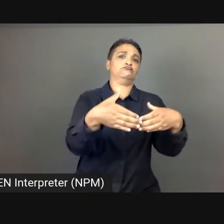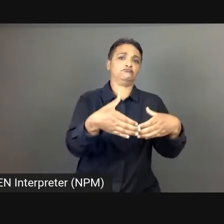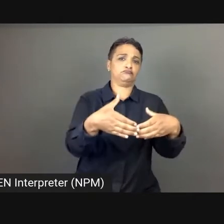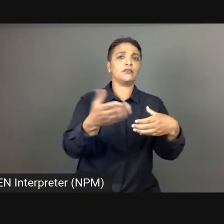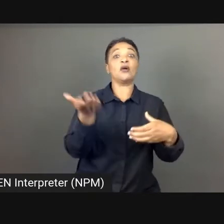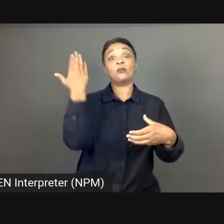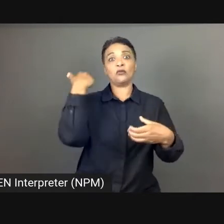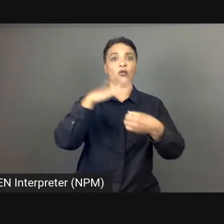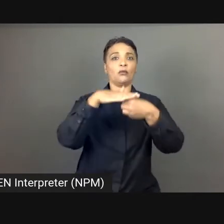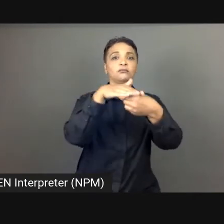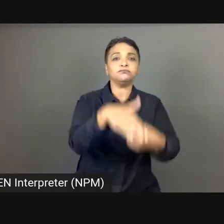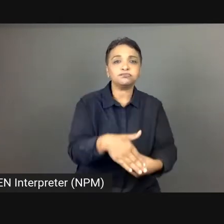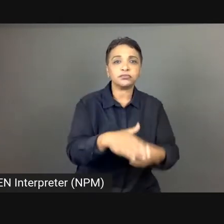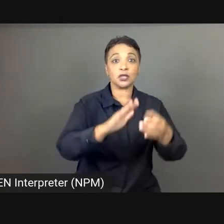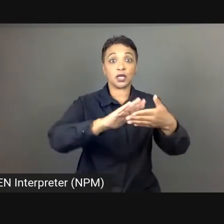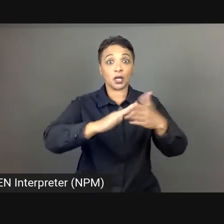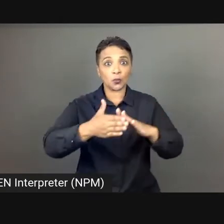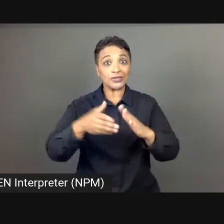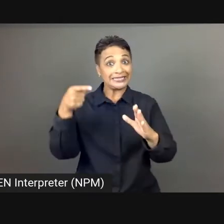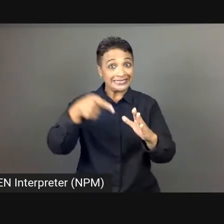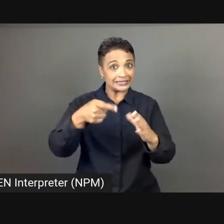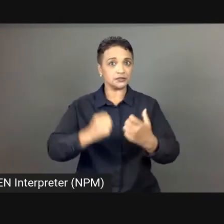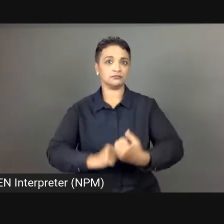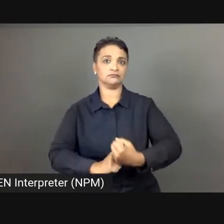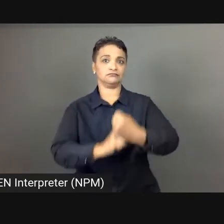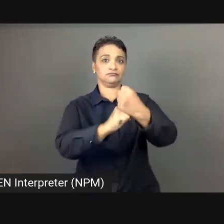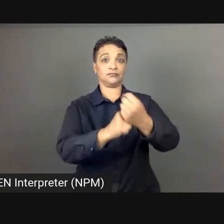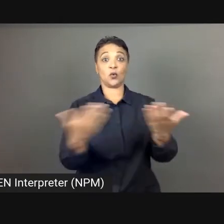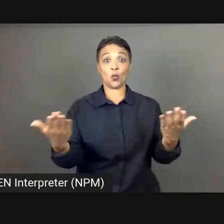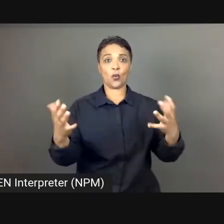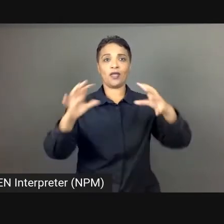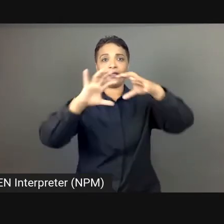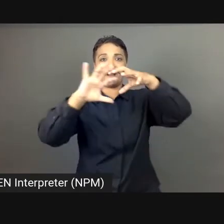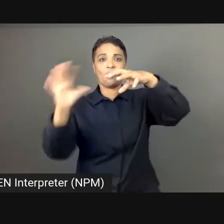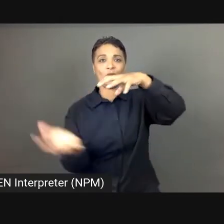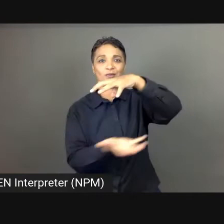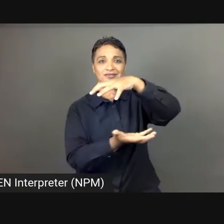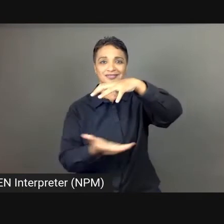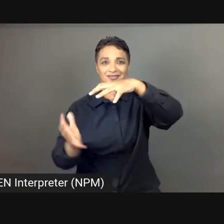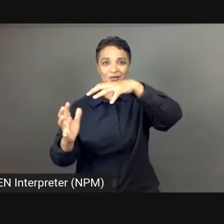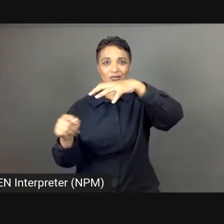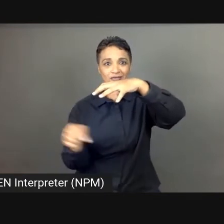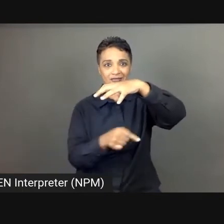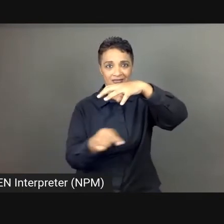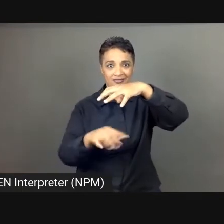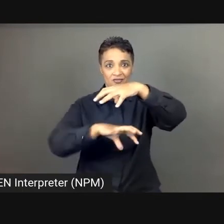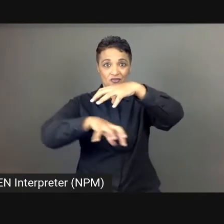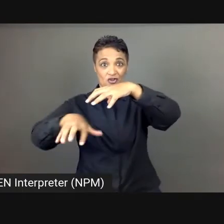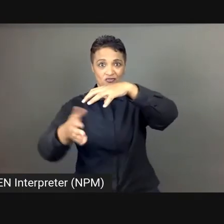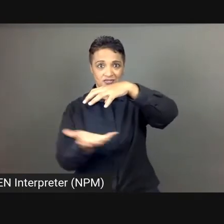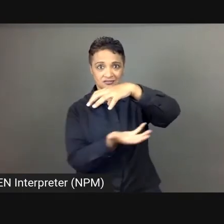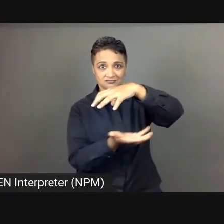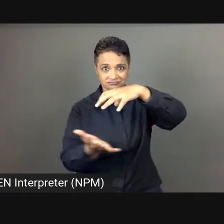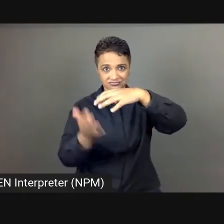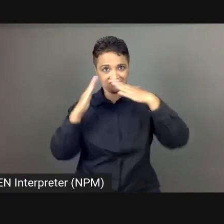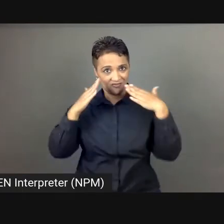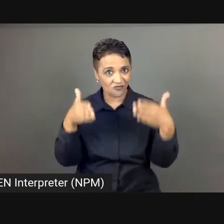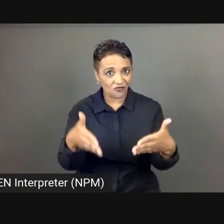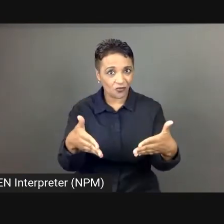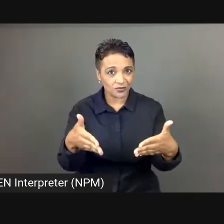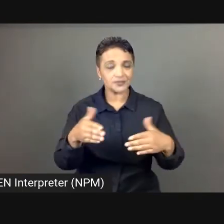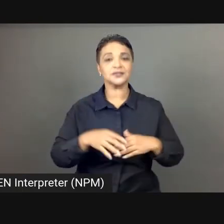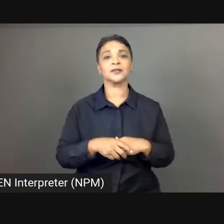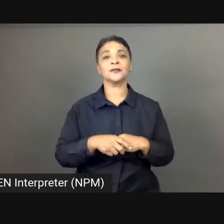marginalized or oppressed communities in the global south. And it is especially in this domain that I have witnessed